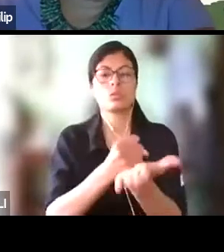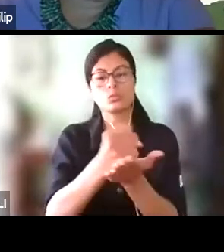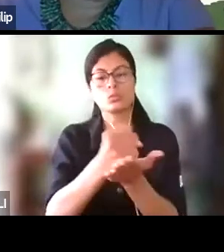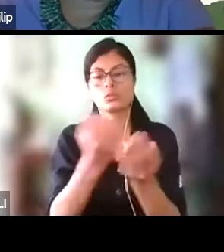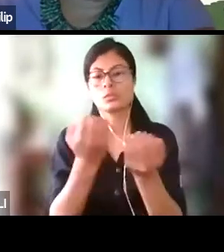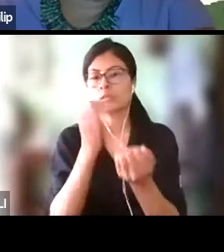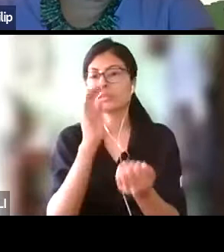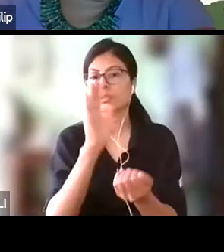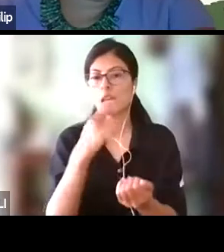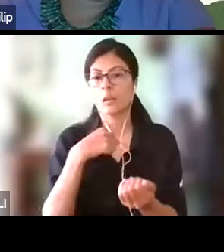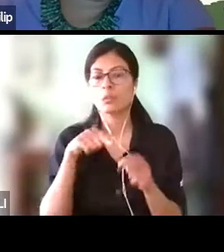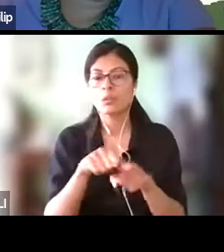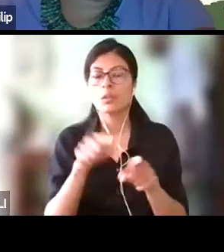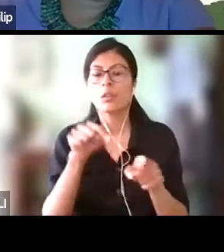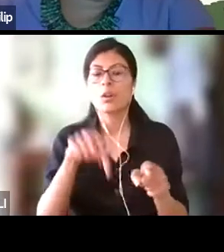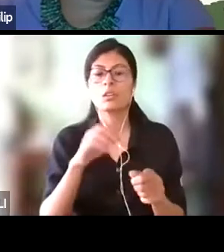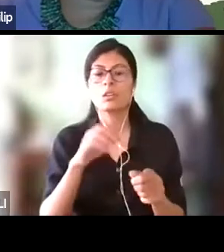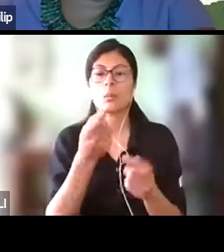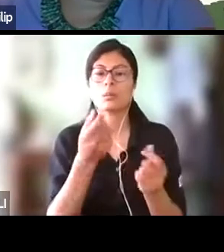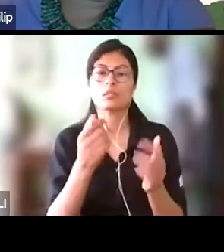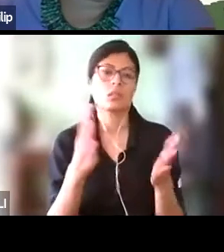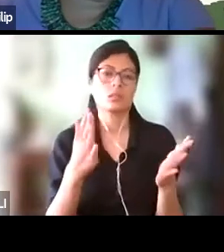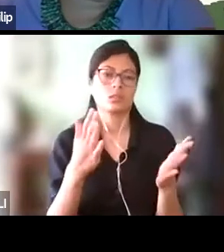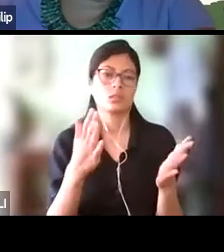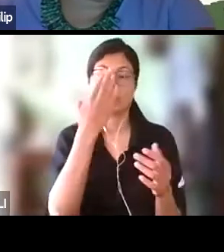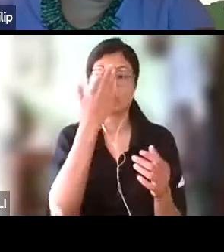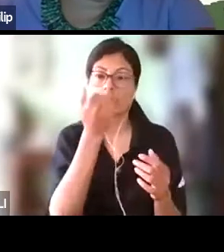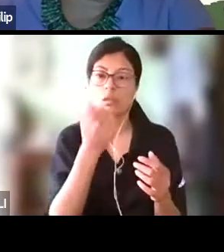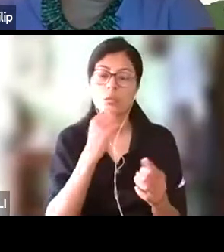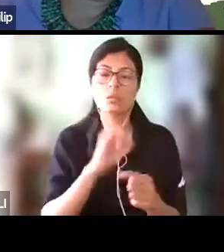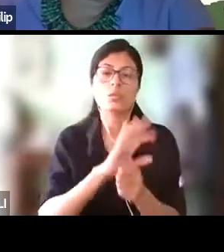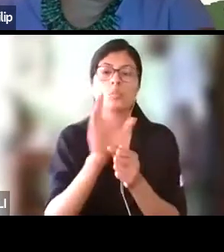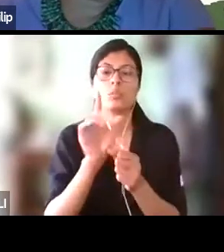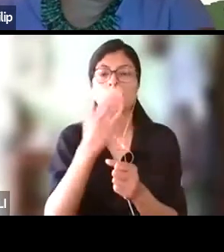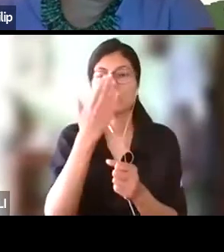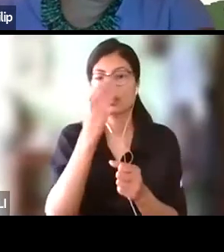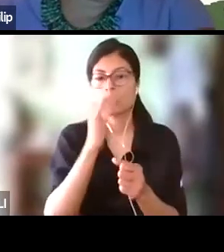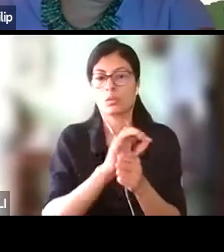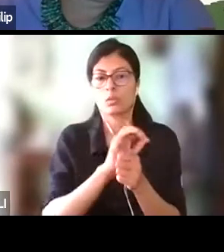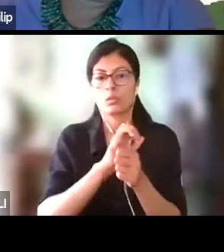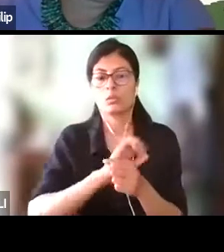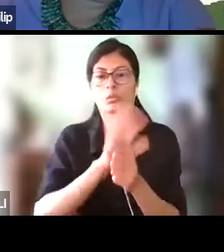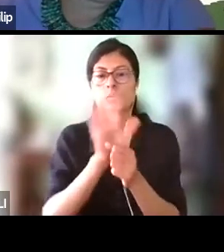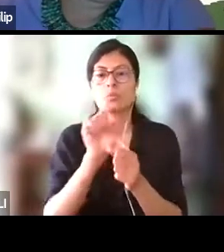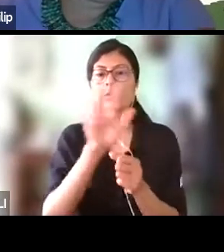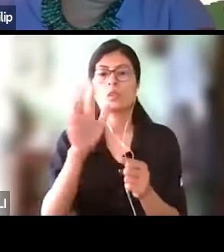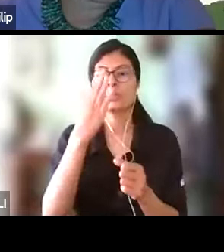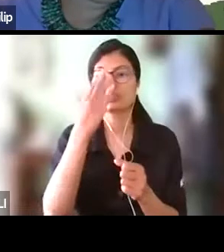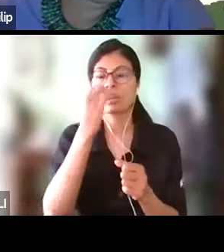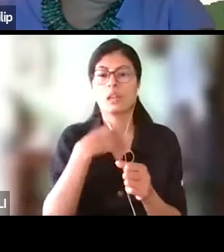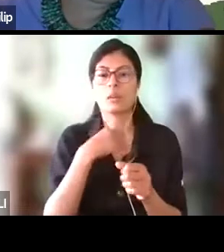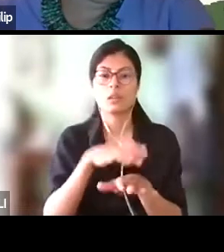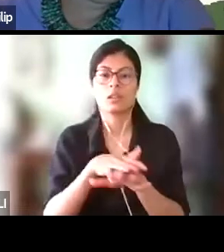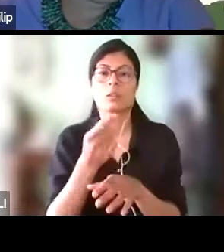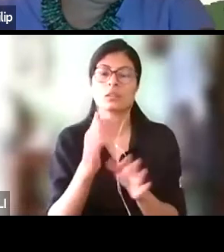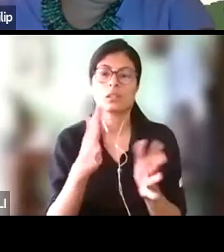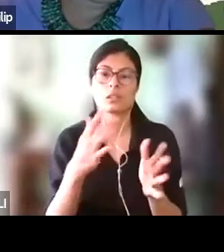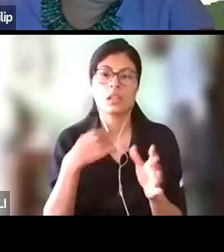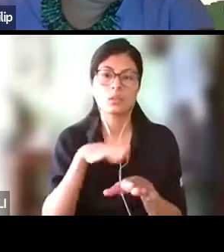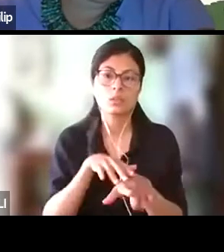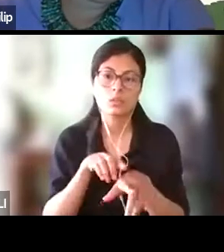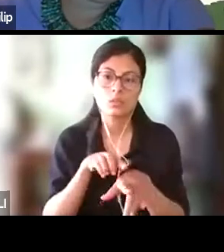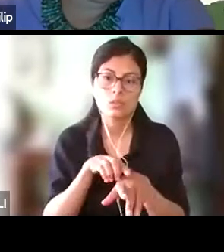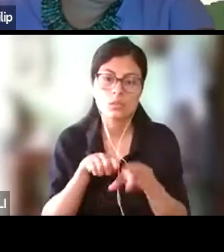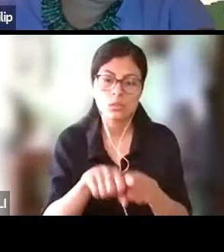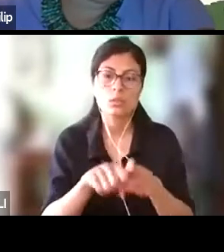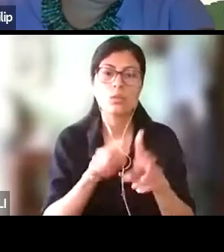So I just wanted to know, there are many panelists, those who spoke, they, of course, they get funds. So is there